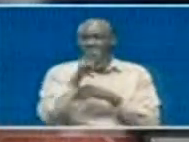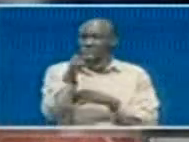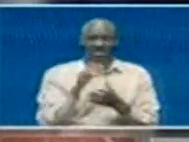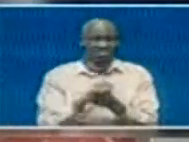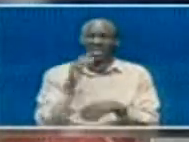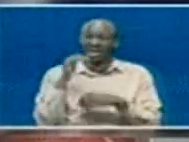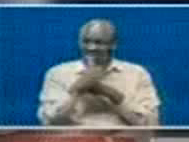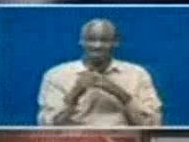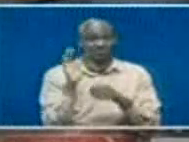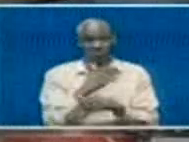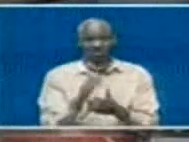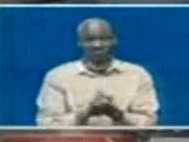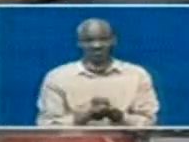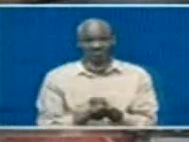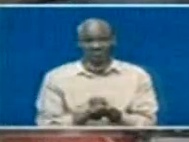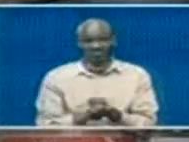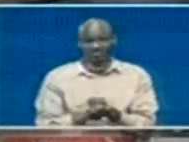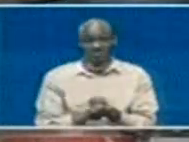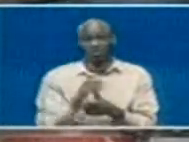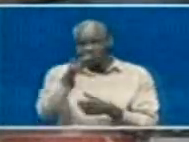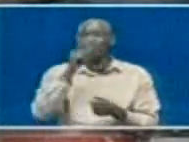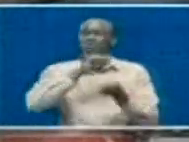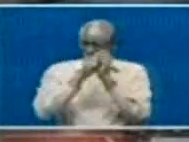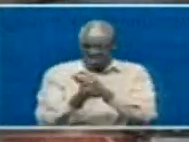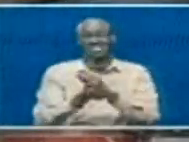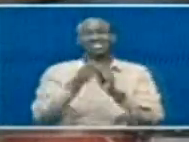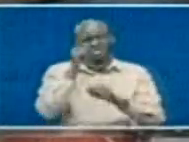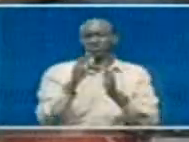Hey. And you can change this, man. You can change